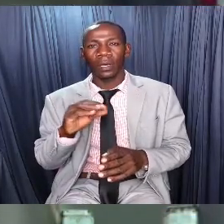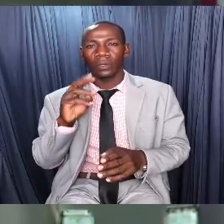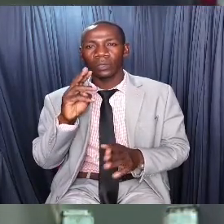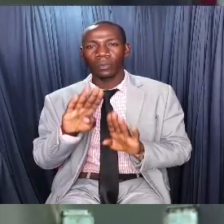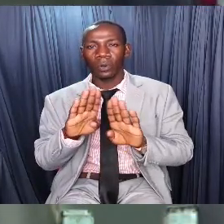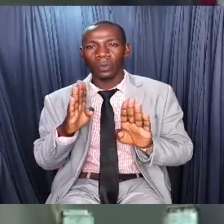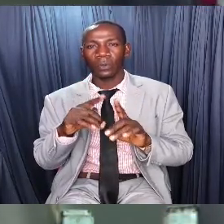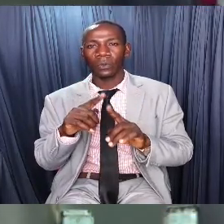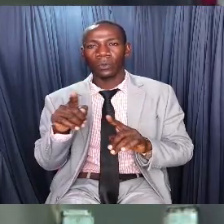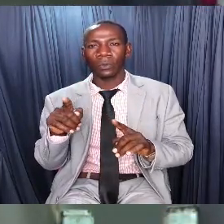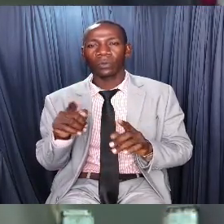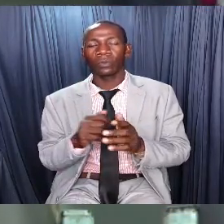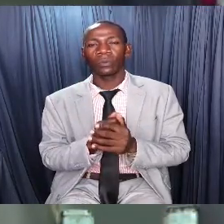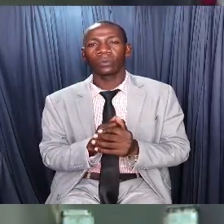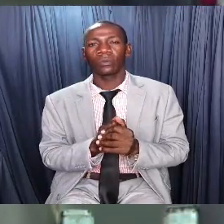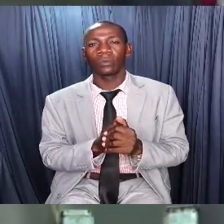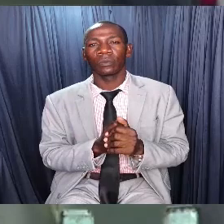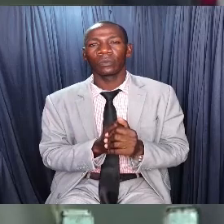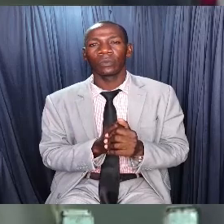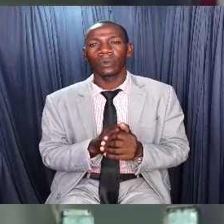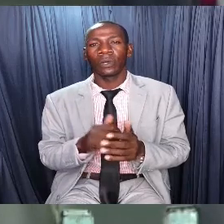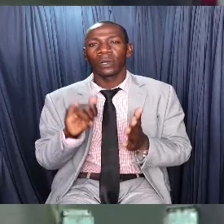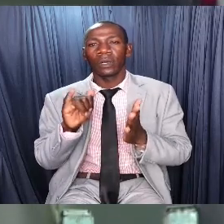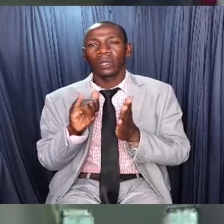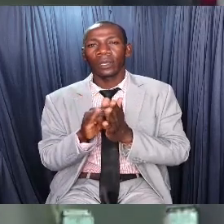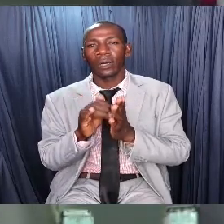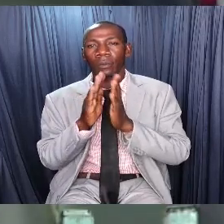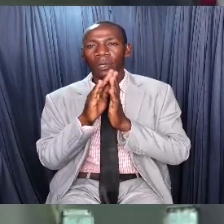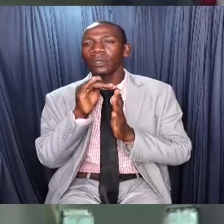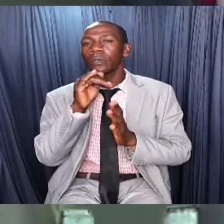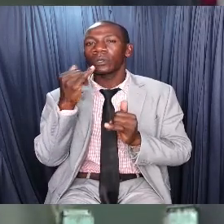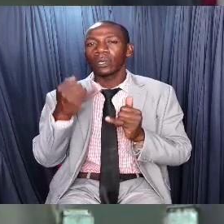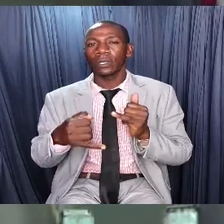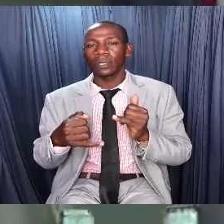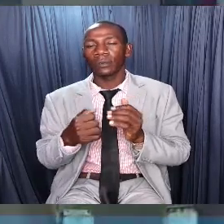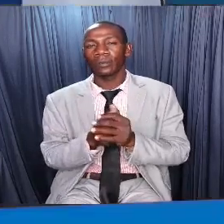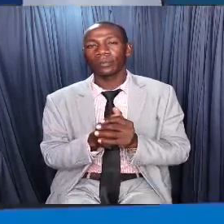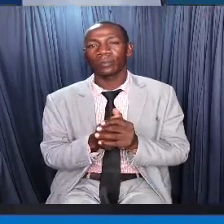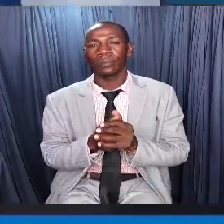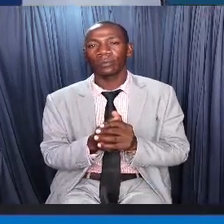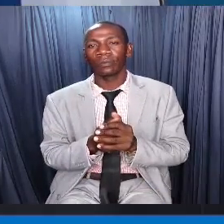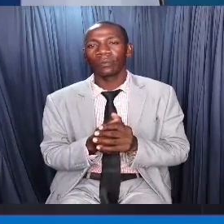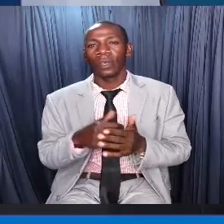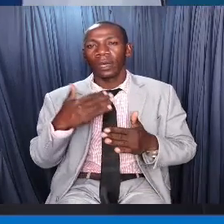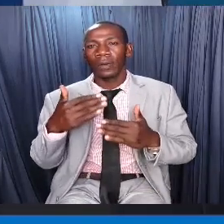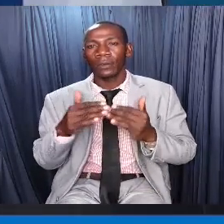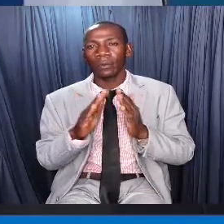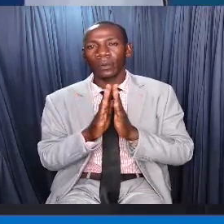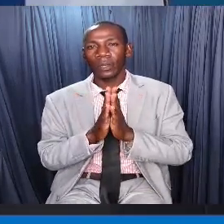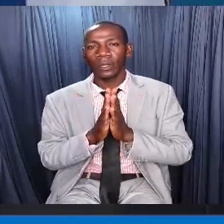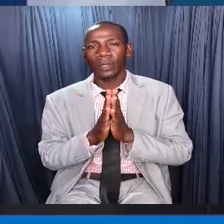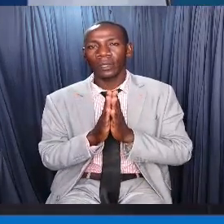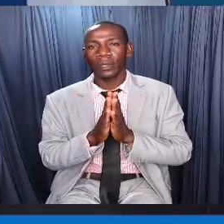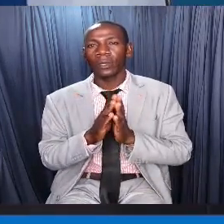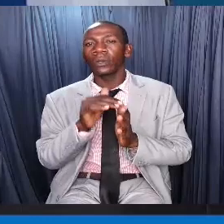mutafunguliwa, then it shall be opened for you. Kumbe kule kuomba si mwisho. So asking is not the end. Ukisha kuomba, once you pray,